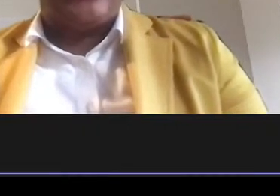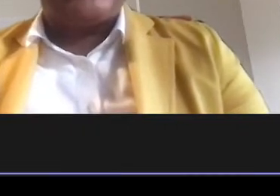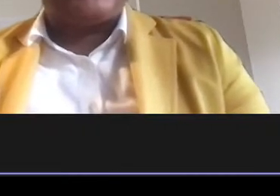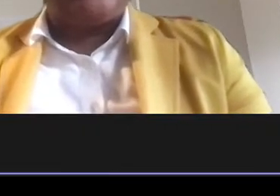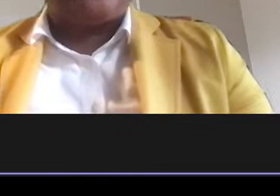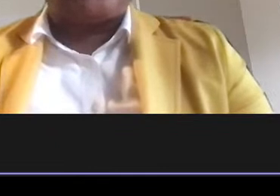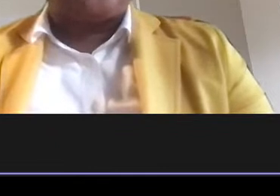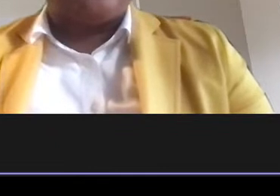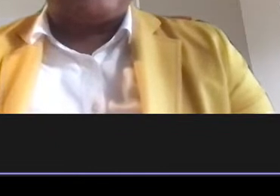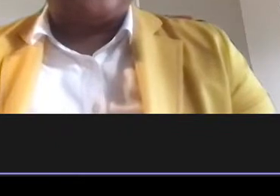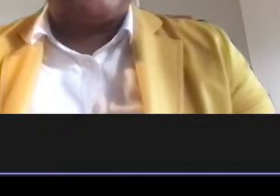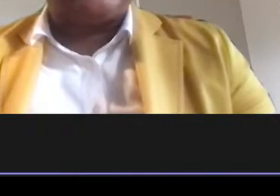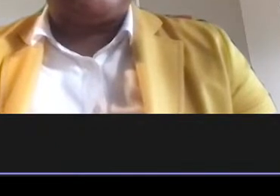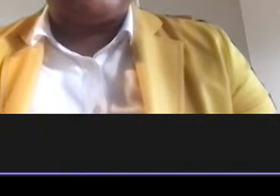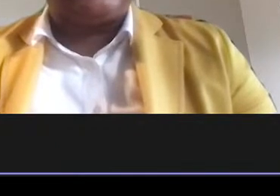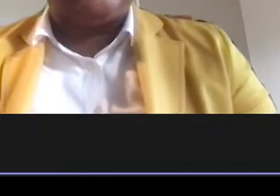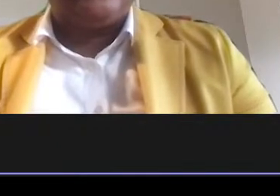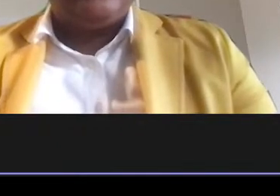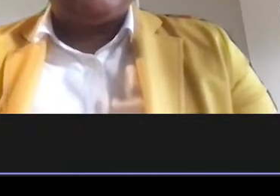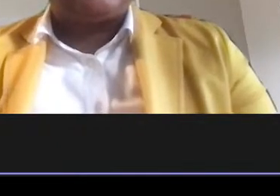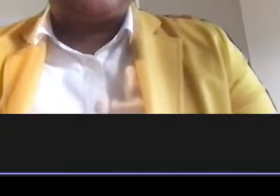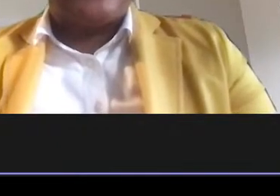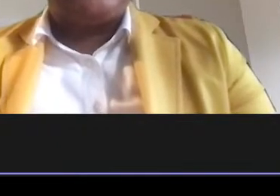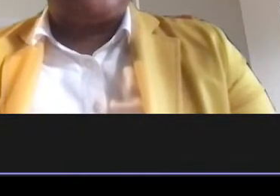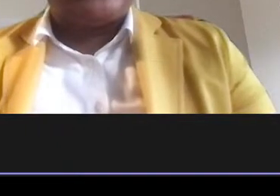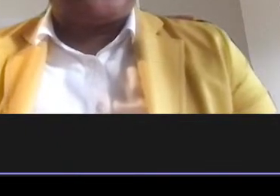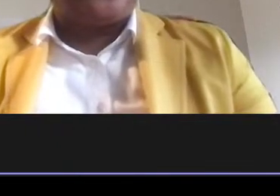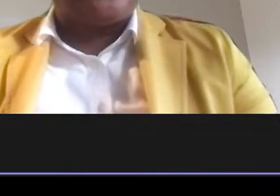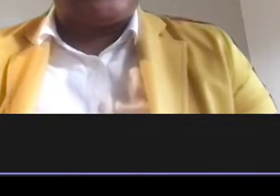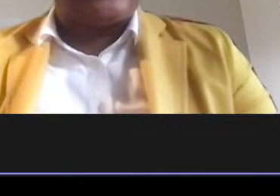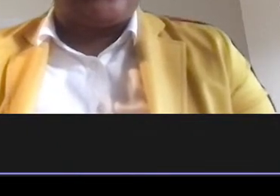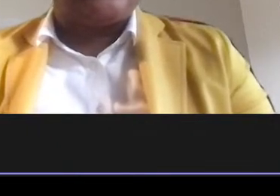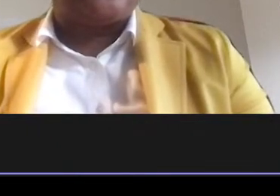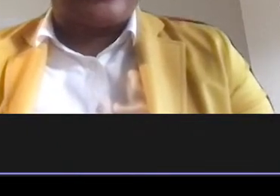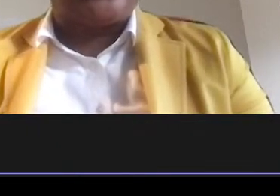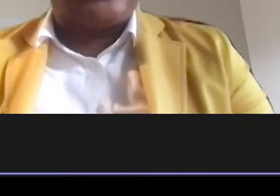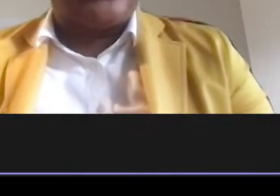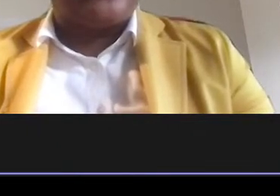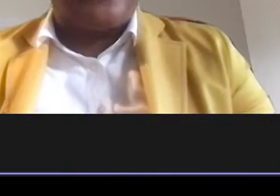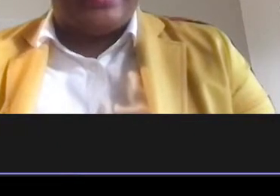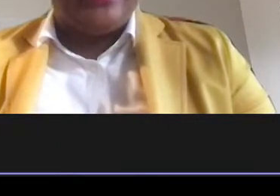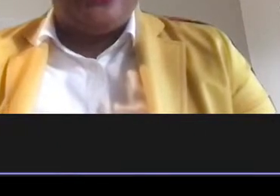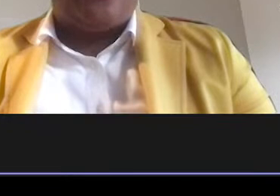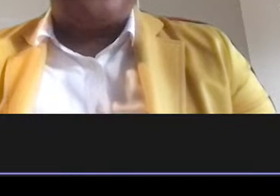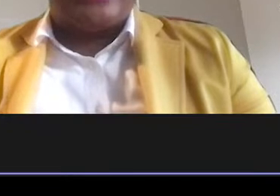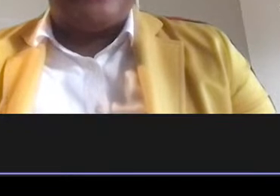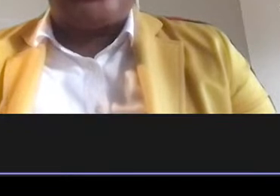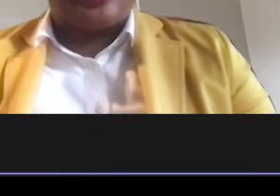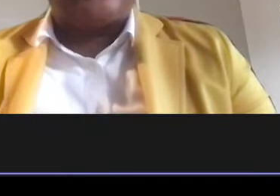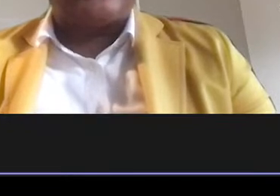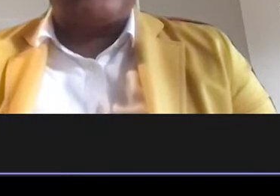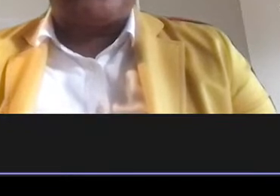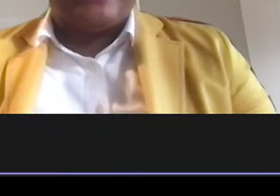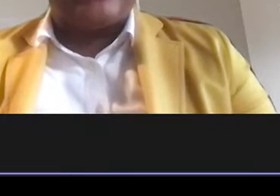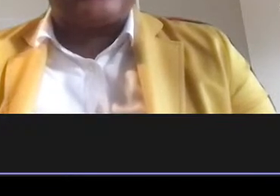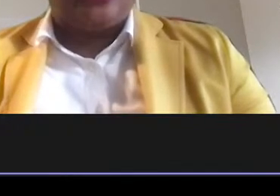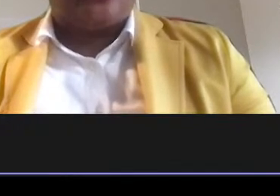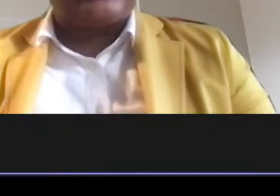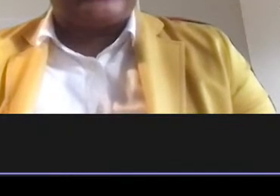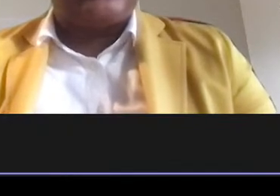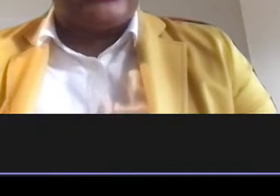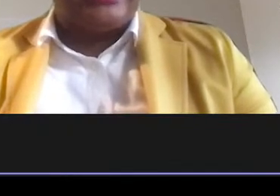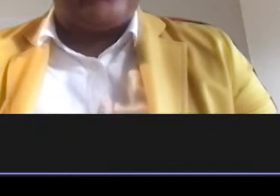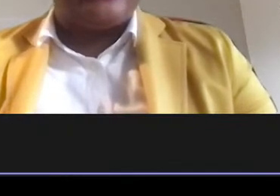on the 10th of October 2017. These funds was for the reconstruction and repair of damaged houses,